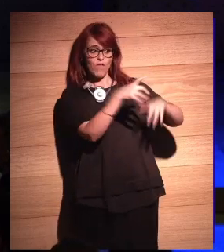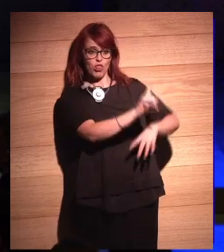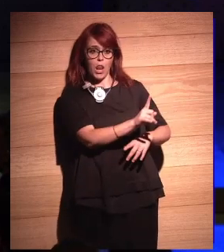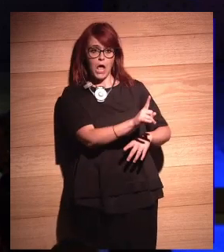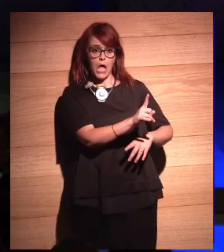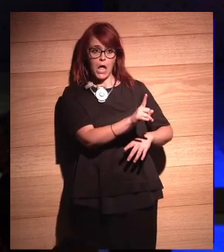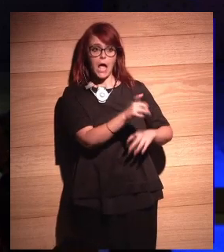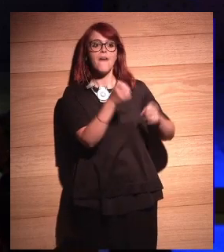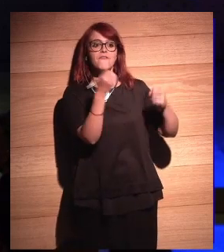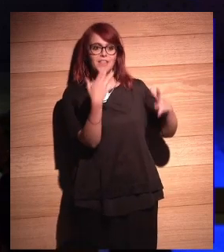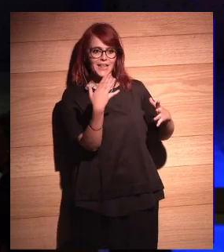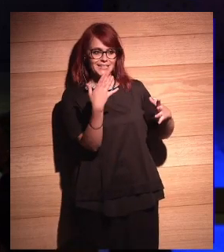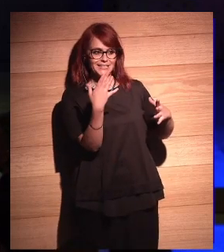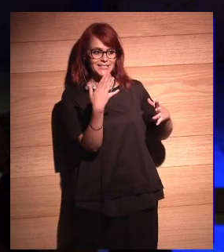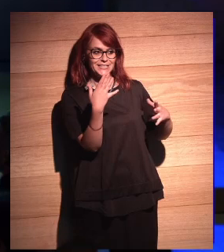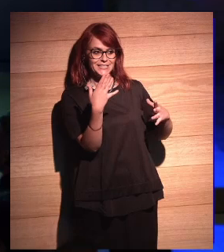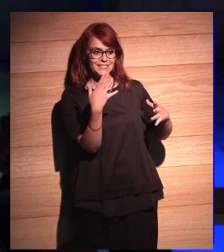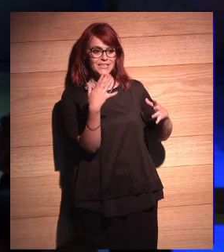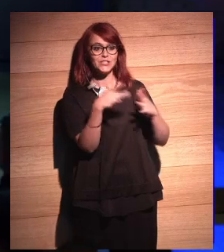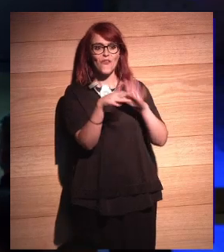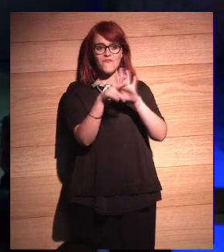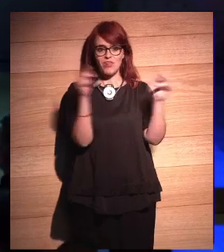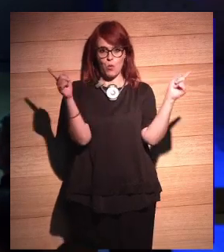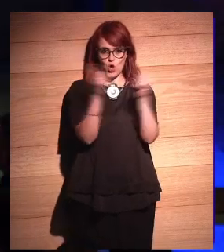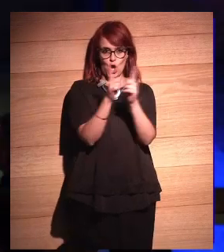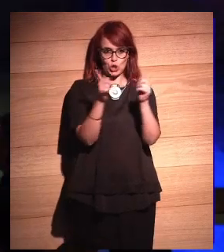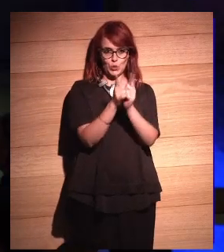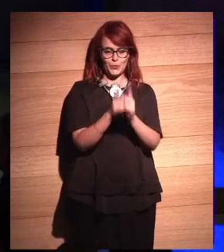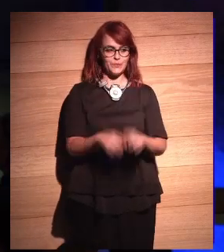Yeah, there is. Okay, it's very short videos, hopefully. Oh no.